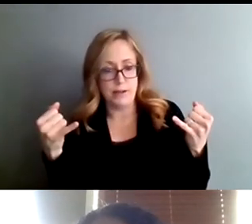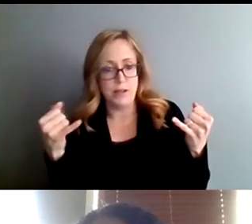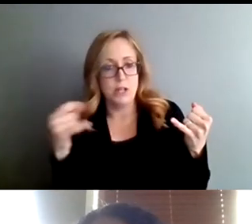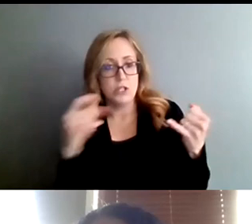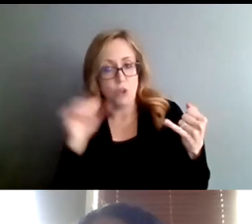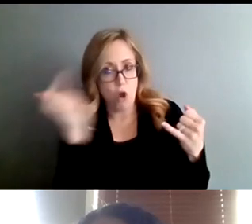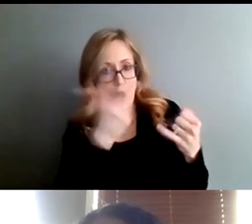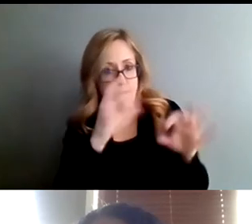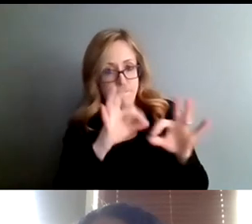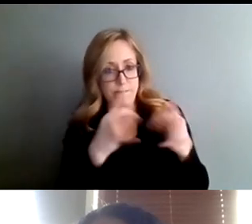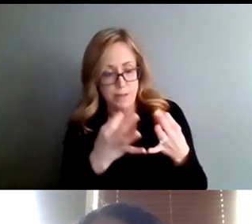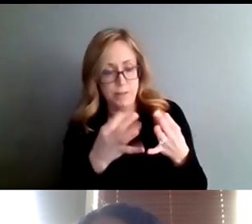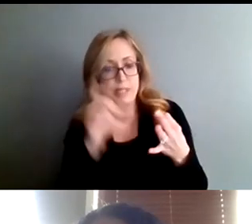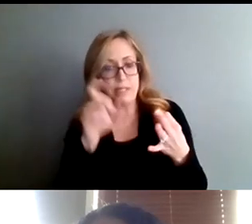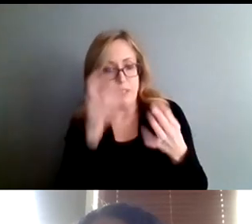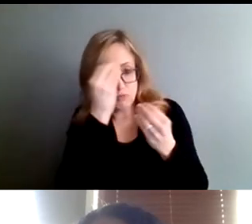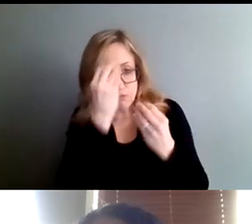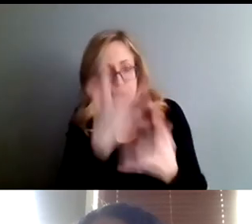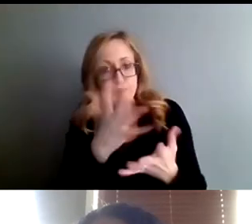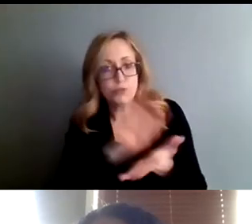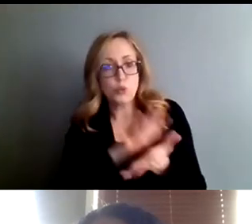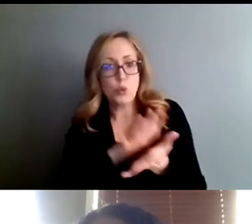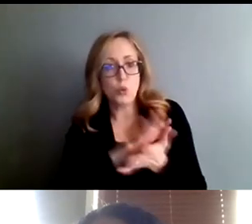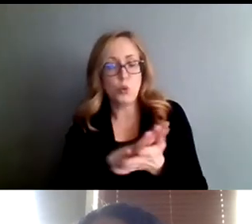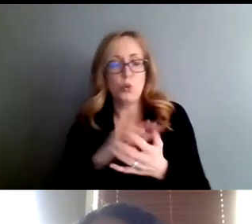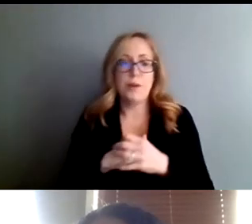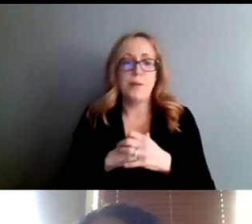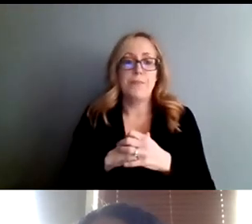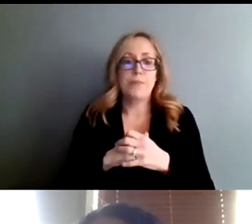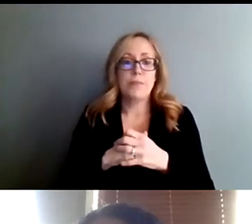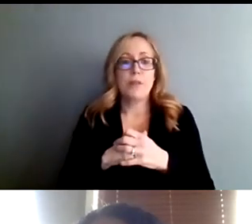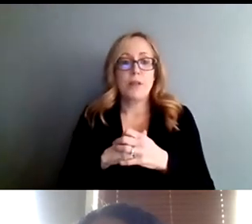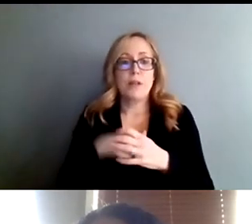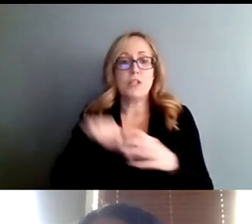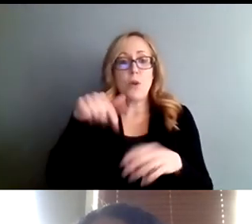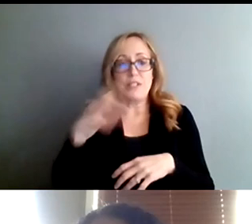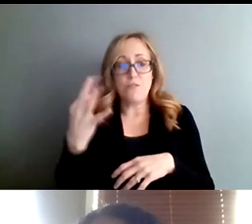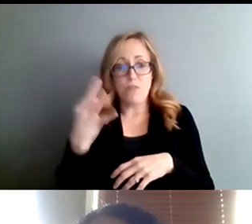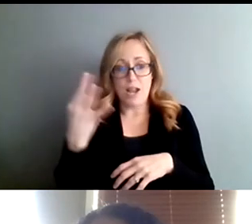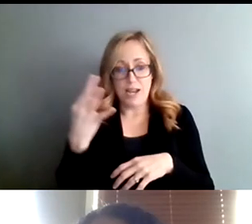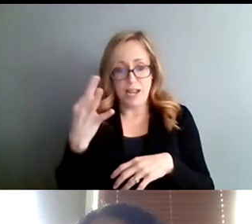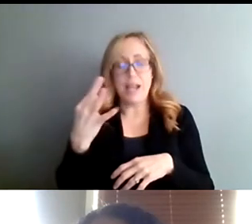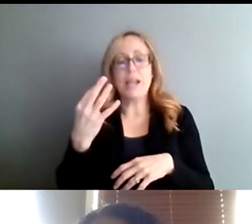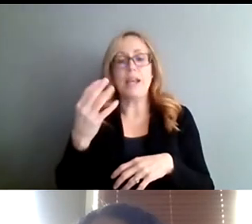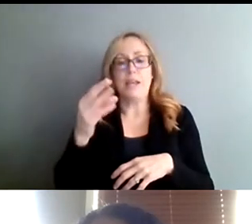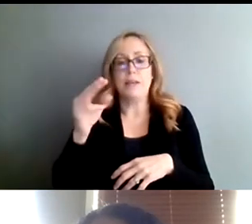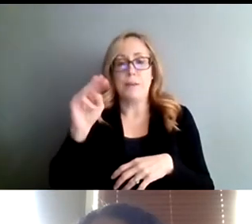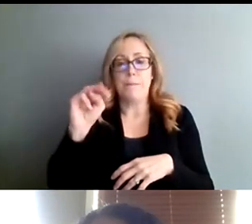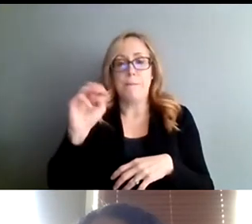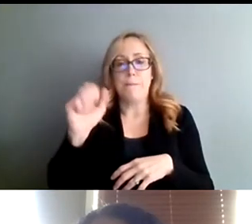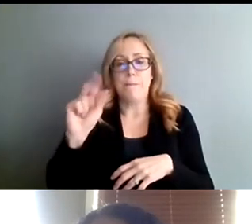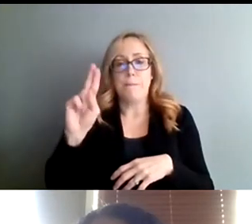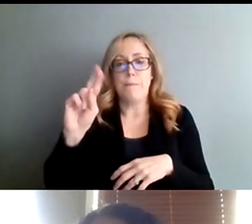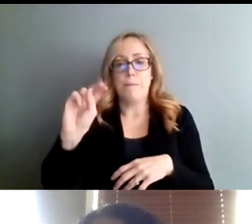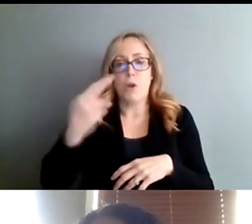families to meet. The day for this Friday, let me pull up a calendar. That's Friday the 19th, March 19th, for those of